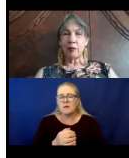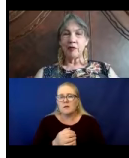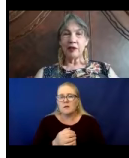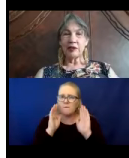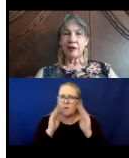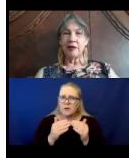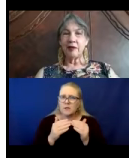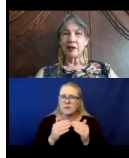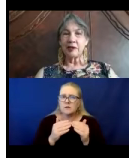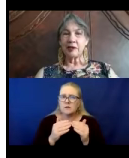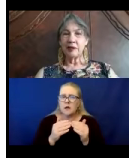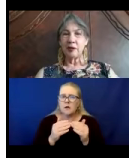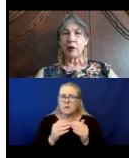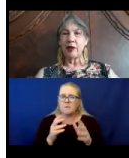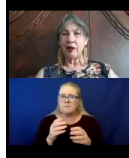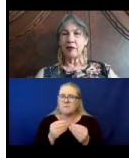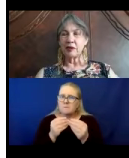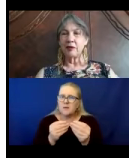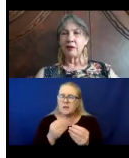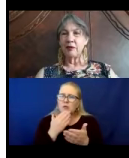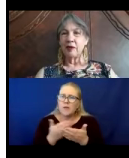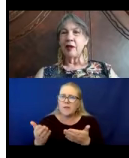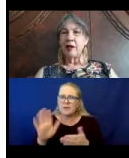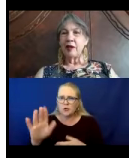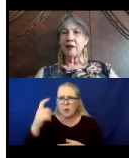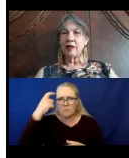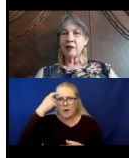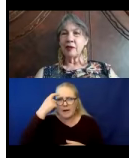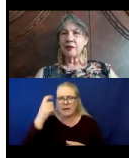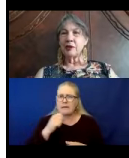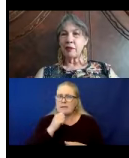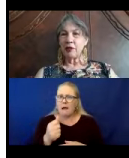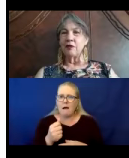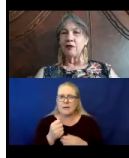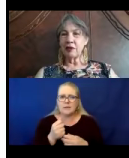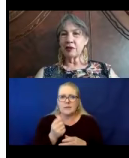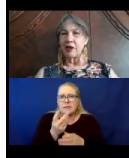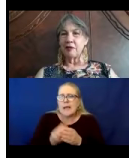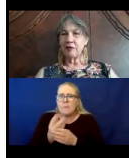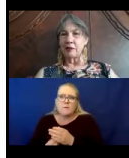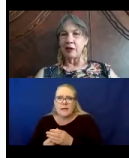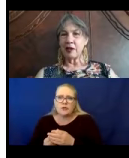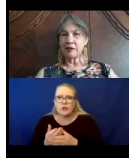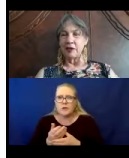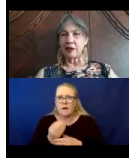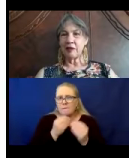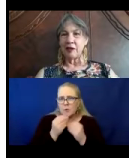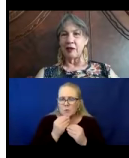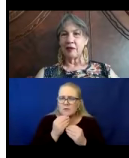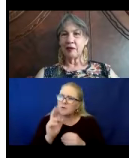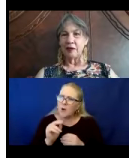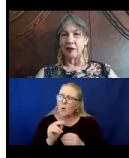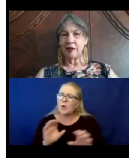on deprivation. This is brain love. So think of it as doing something good for yourself, something nice for